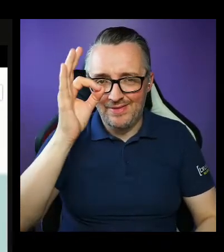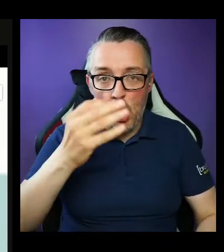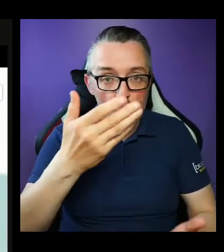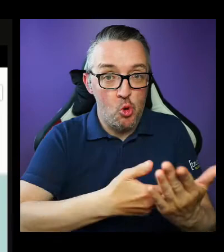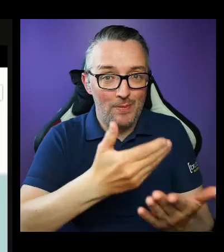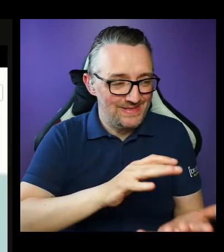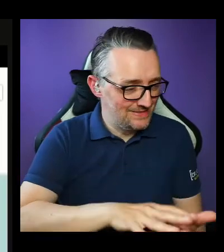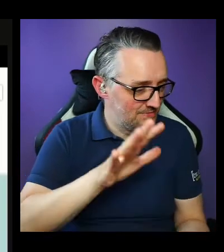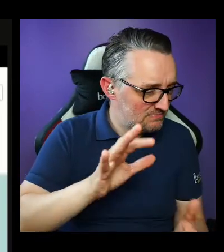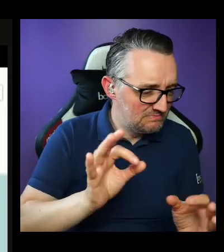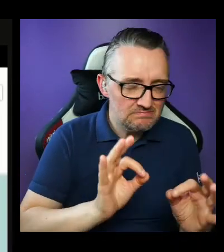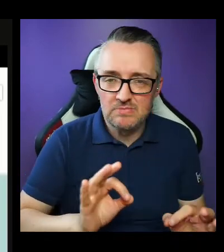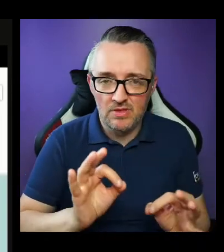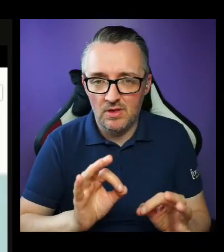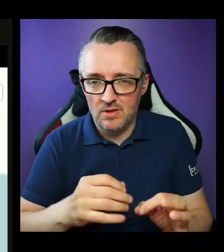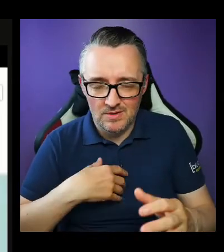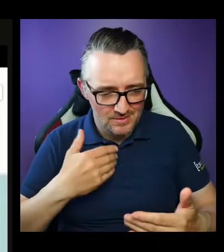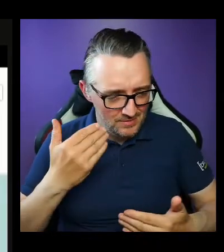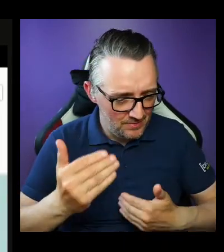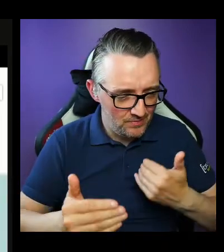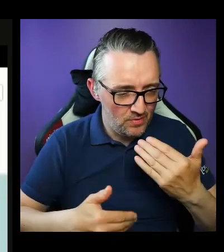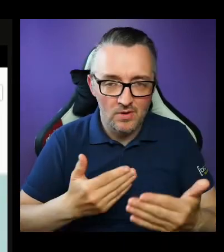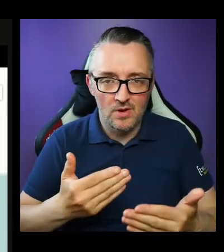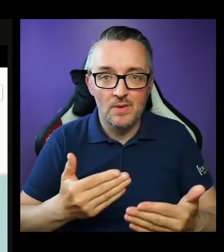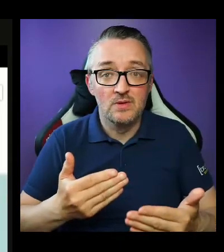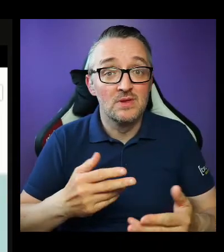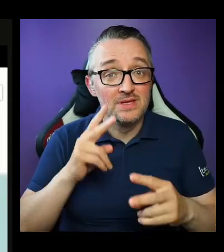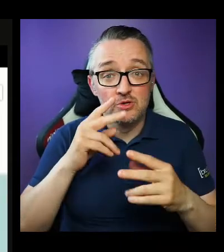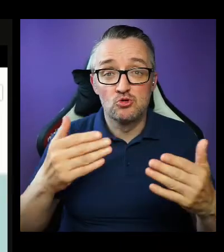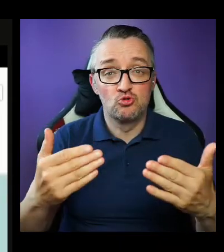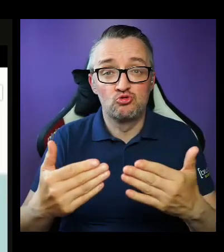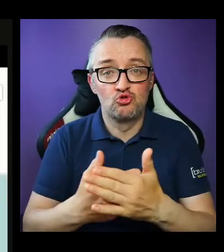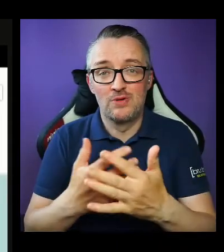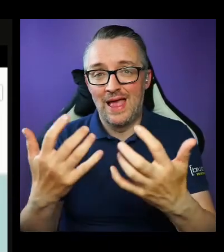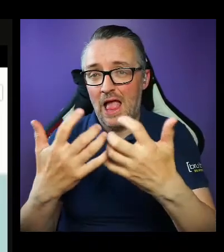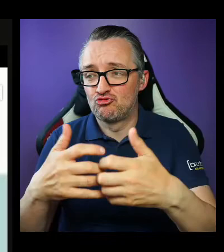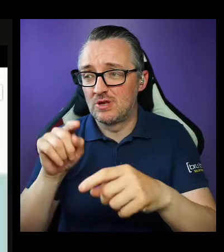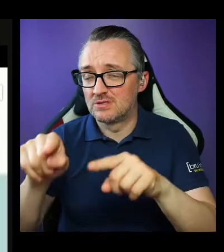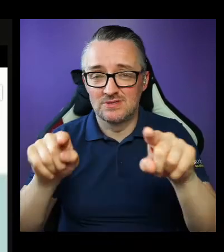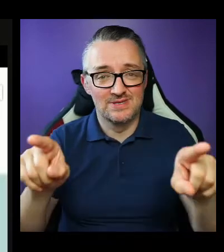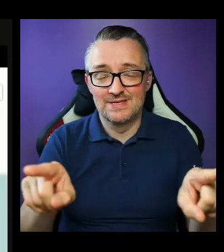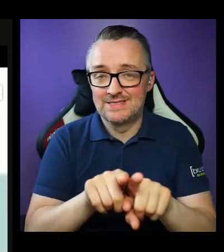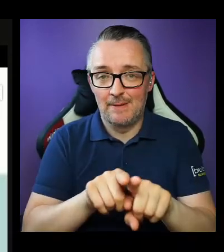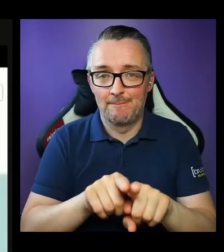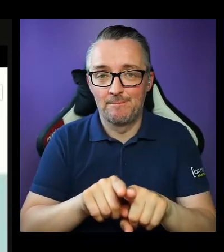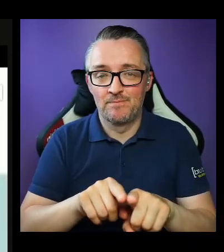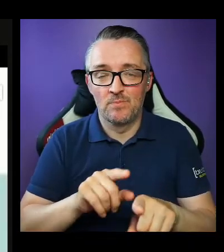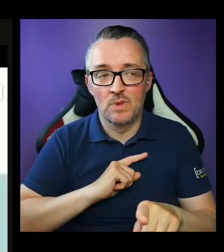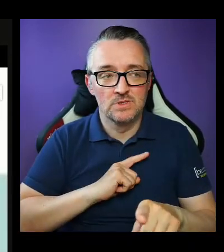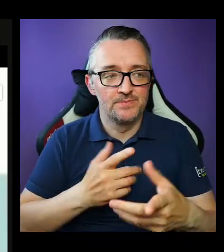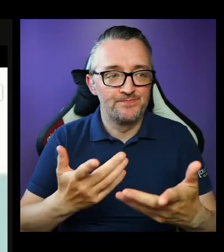documentation. But I still see that with new engineers who haven't had a lot